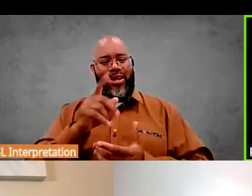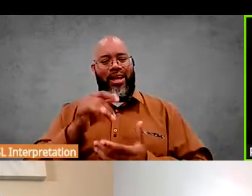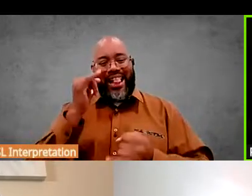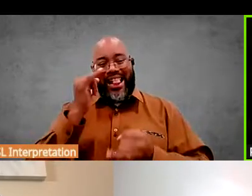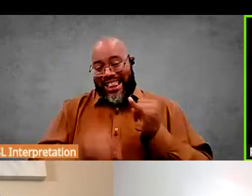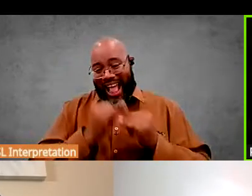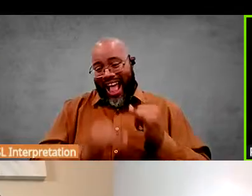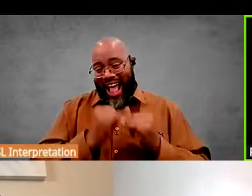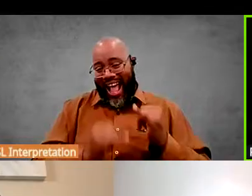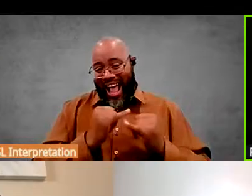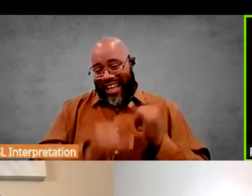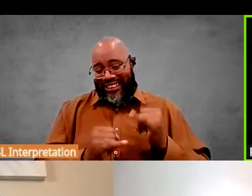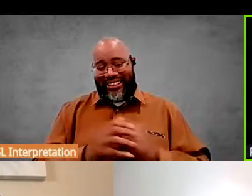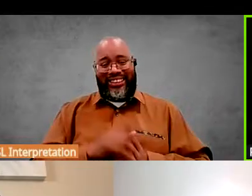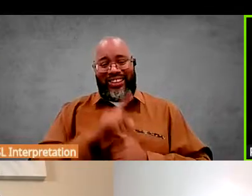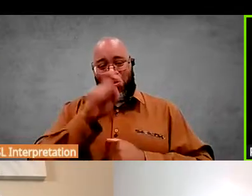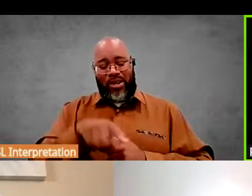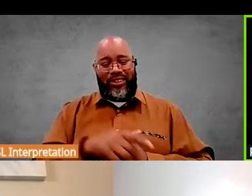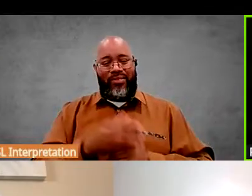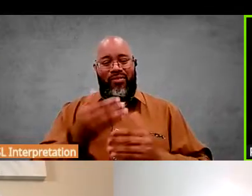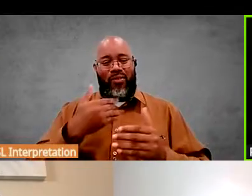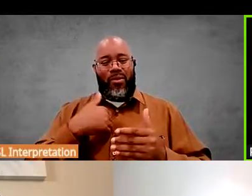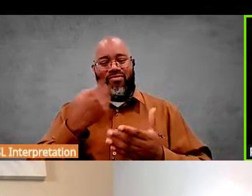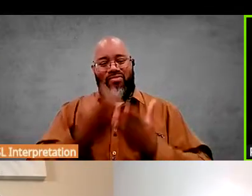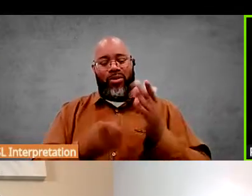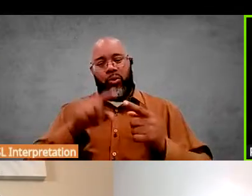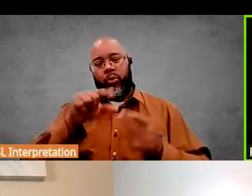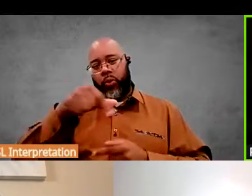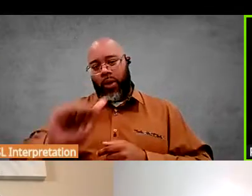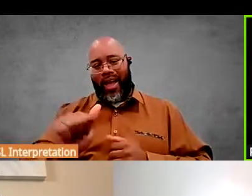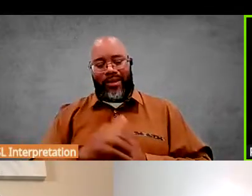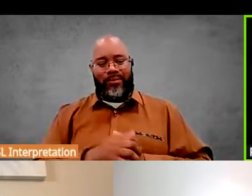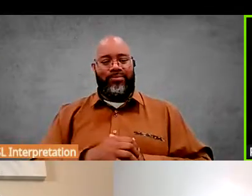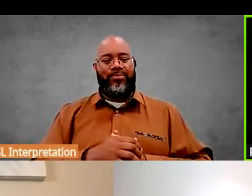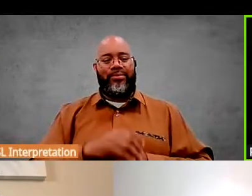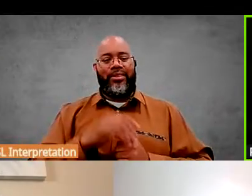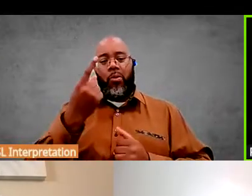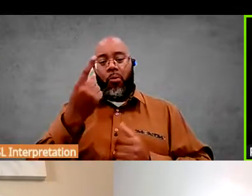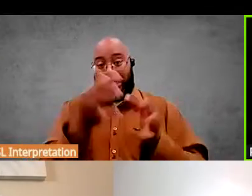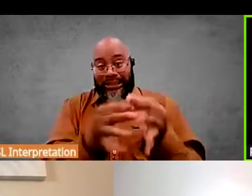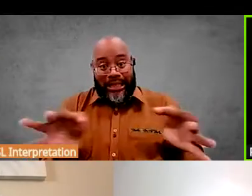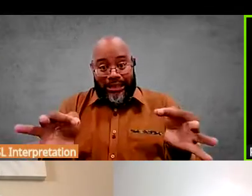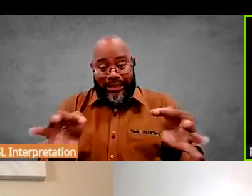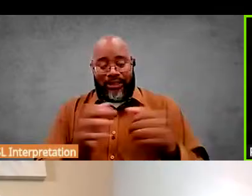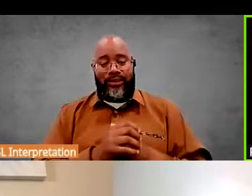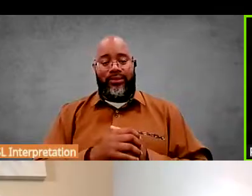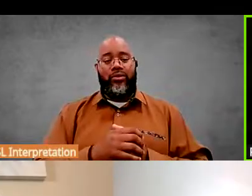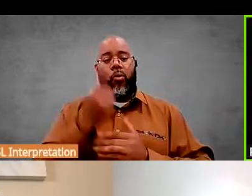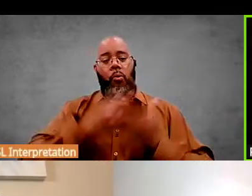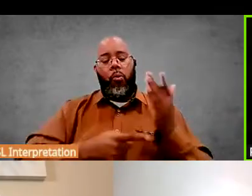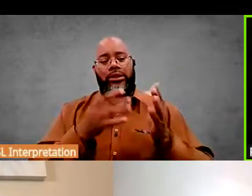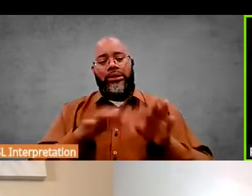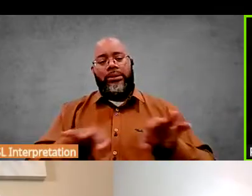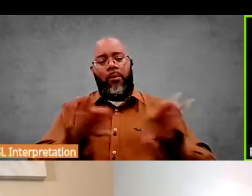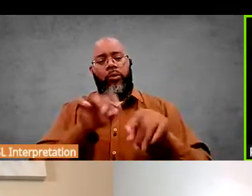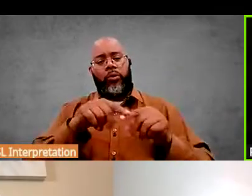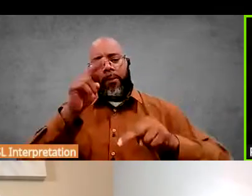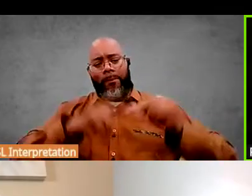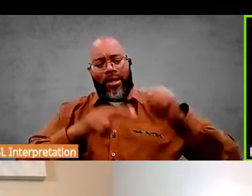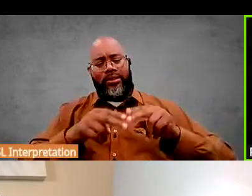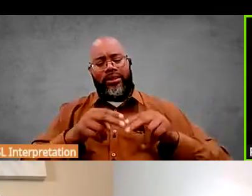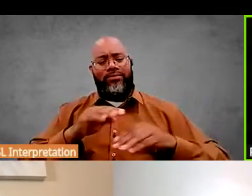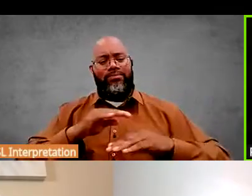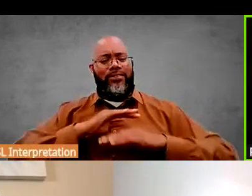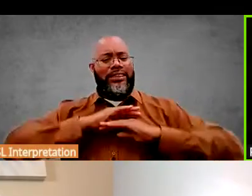last question before we get to Q&A. In one sentence, what's the key to building a